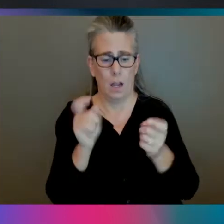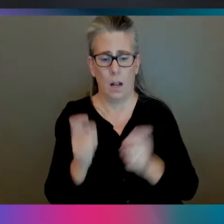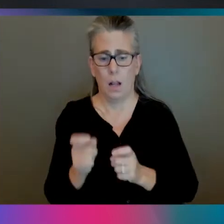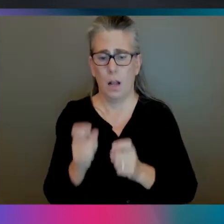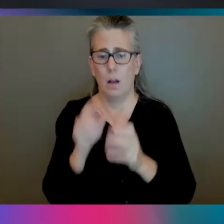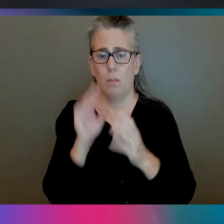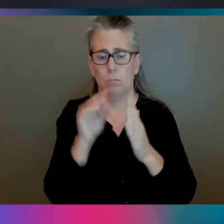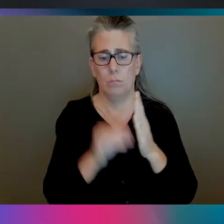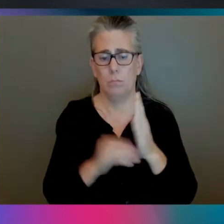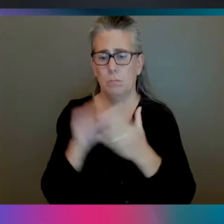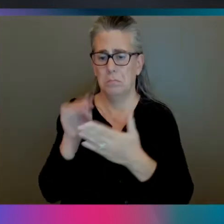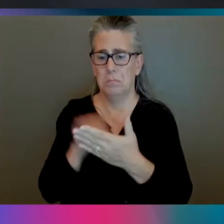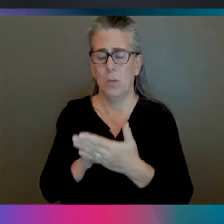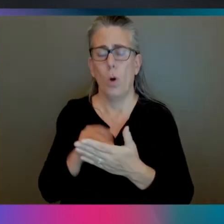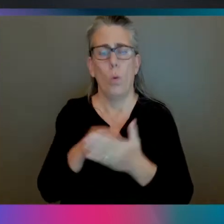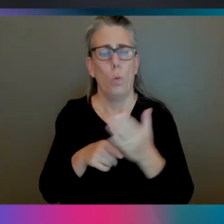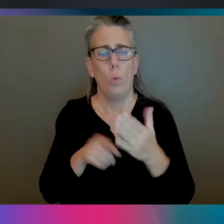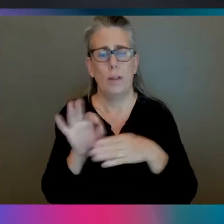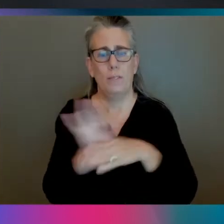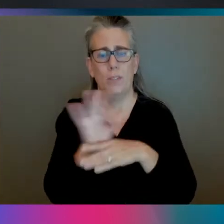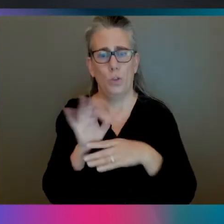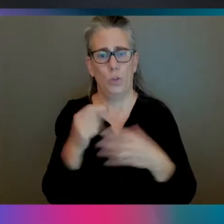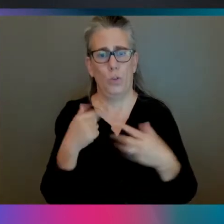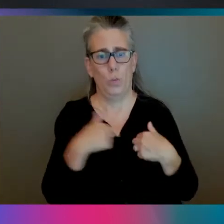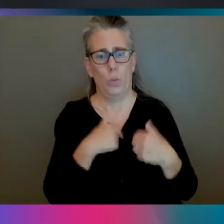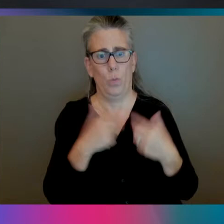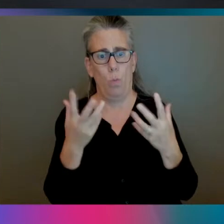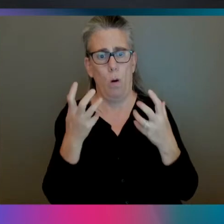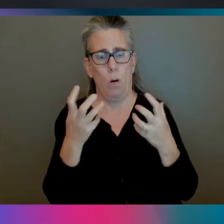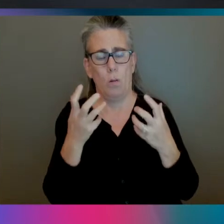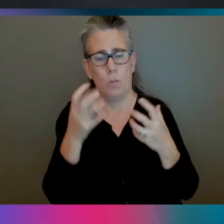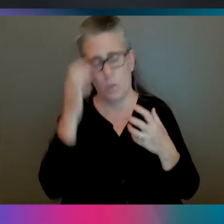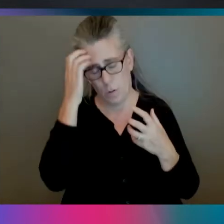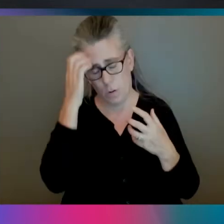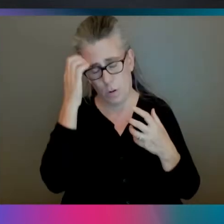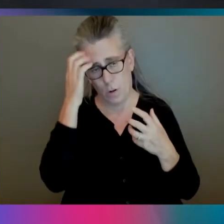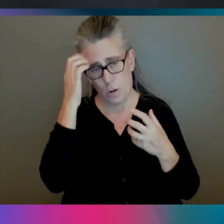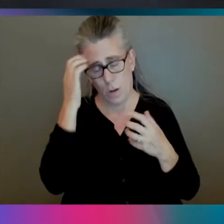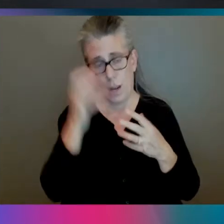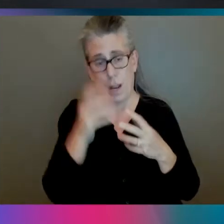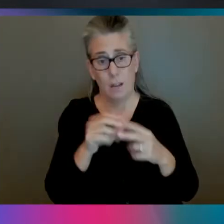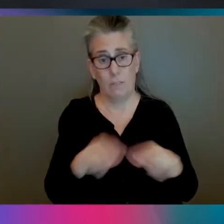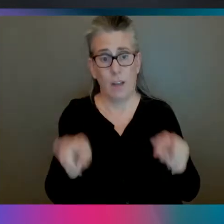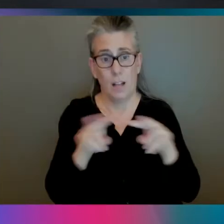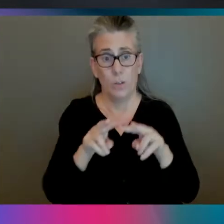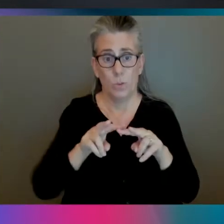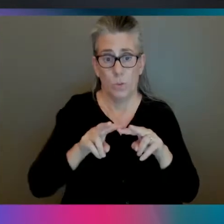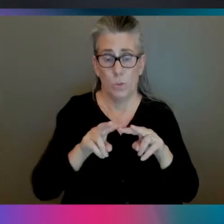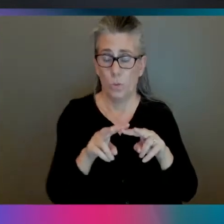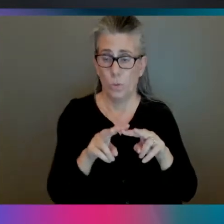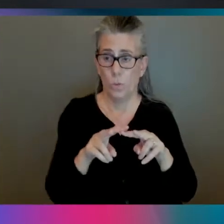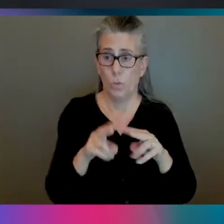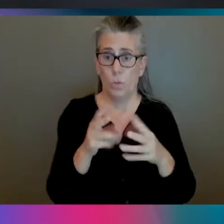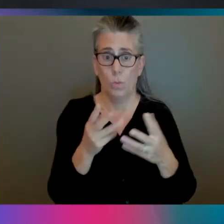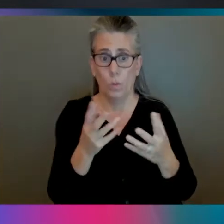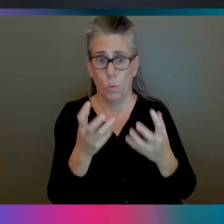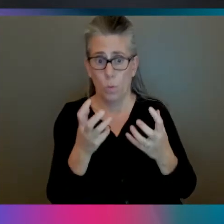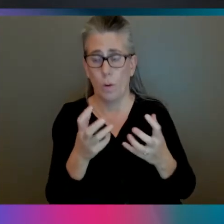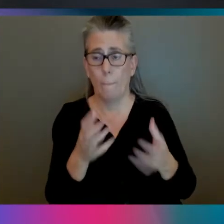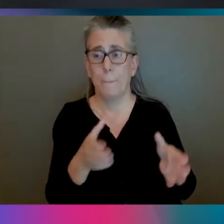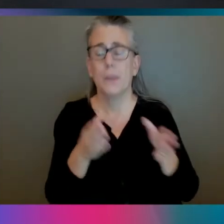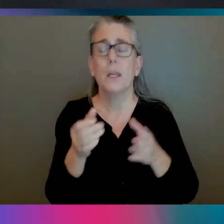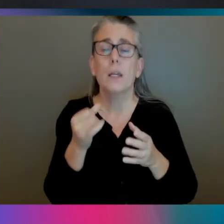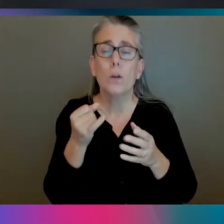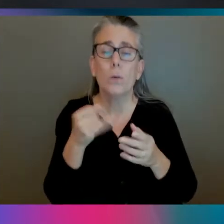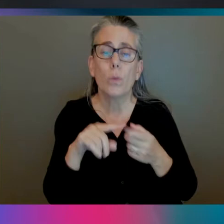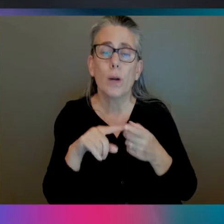the different features and what the different, those arbitrary values that we tune. And if you kind of dig into it, it's the